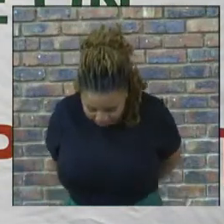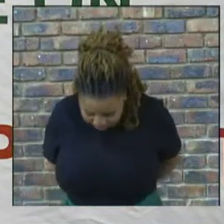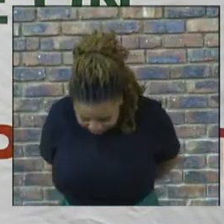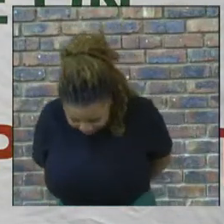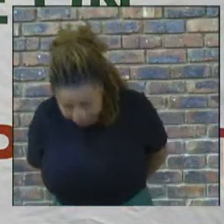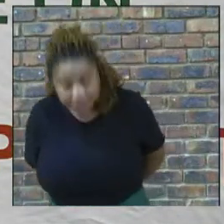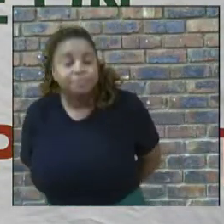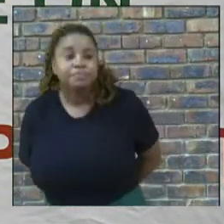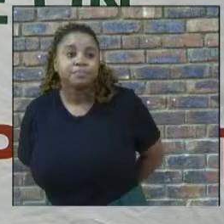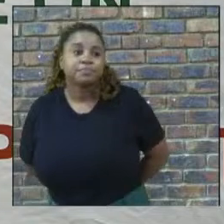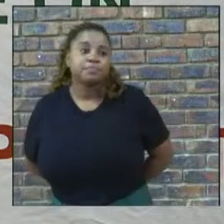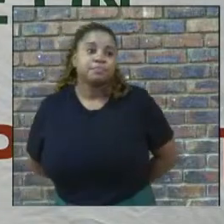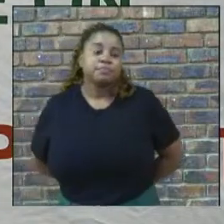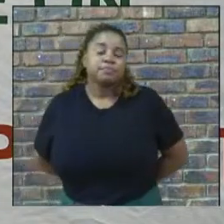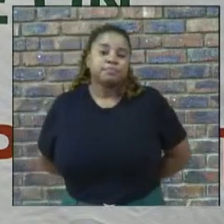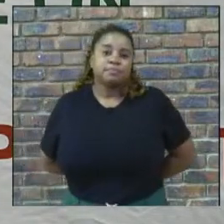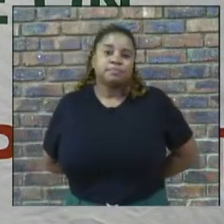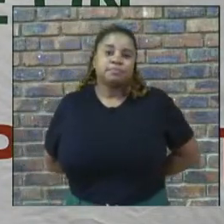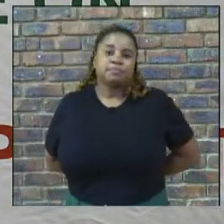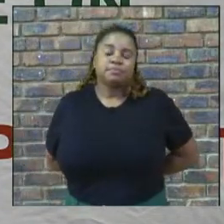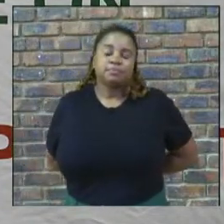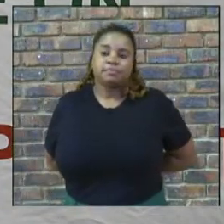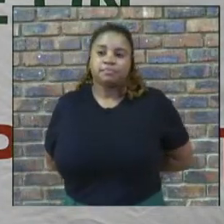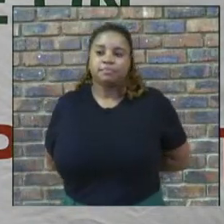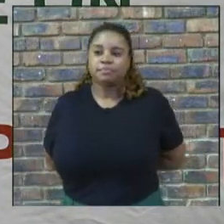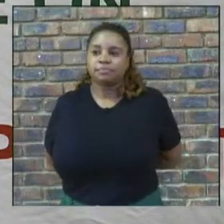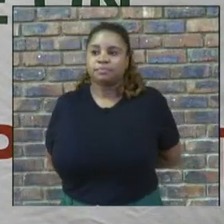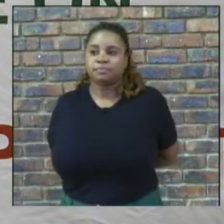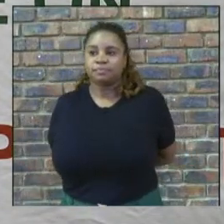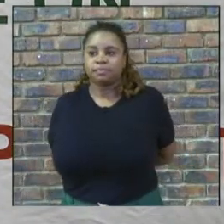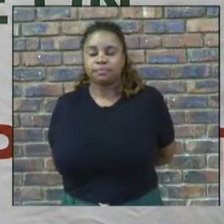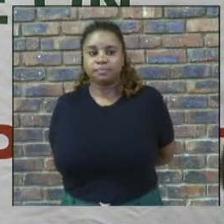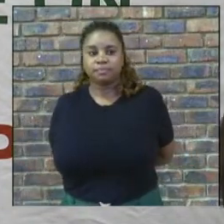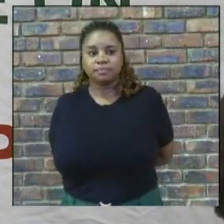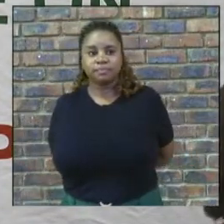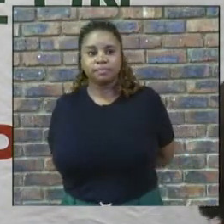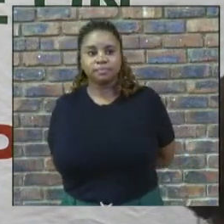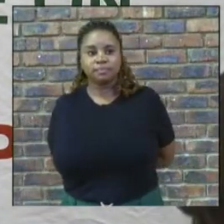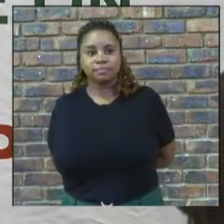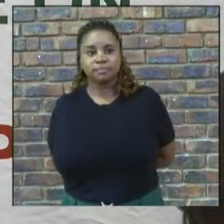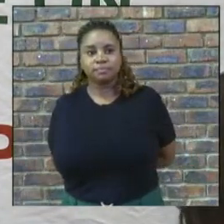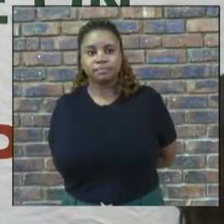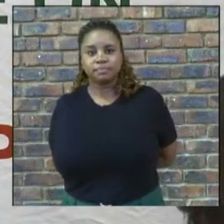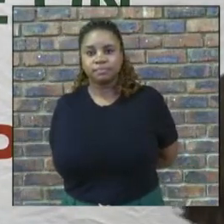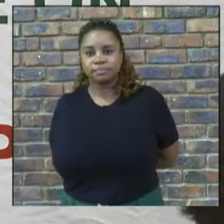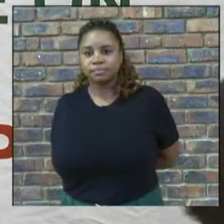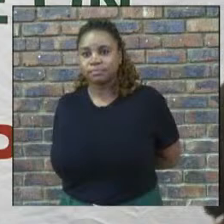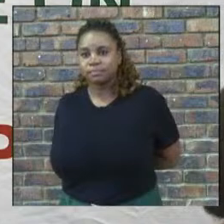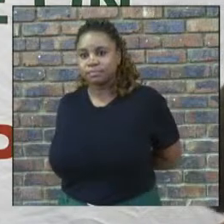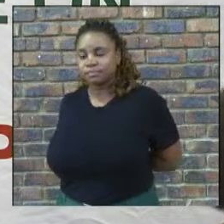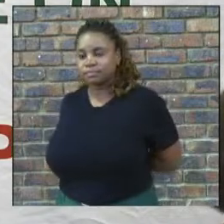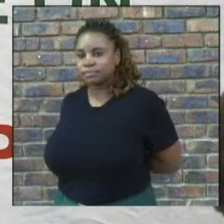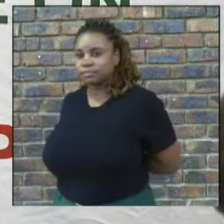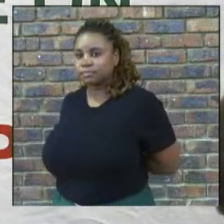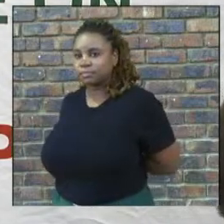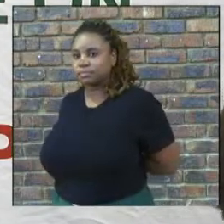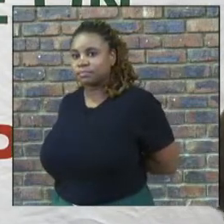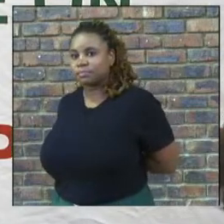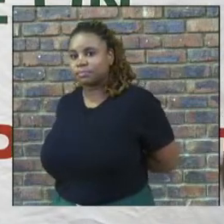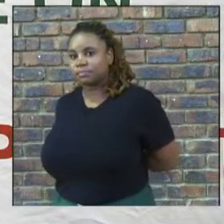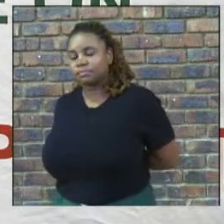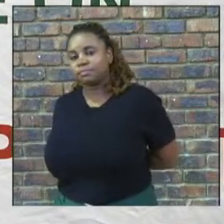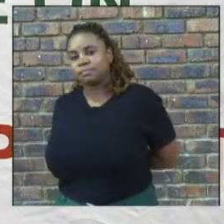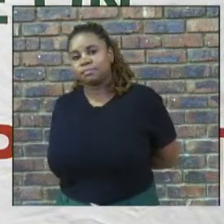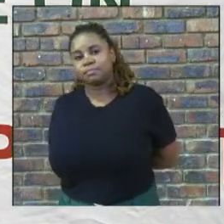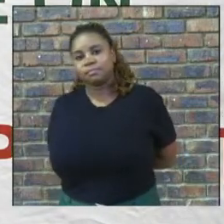ne? Not a prayer in silence. So re kopa baruti ba rapele ba re kopele tsela modimo tsamaile le rona di